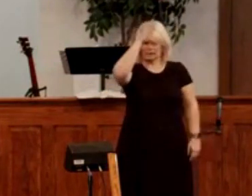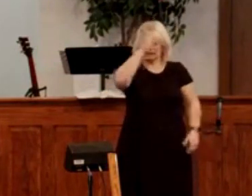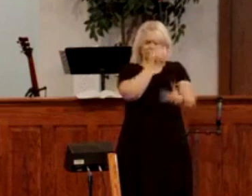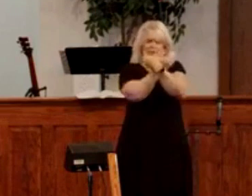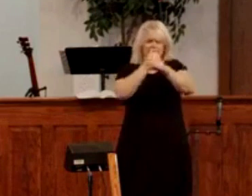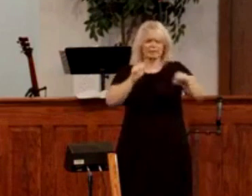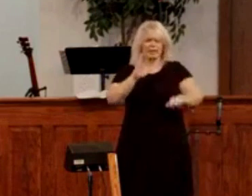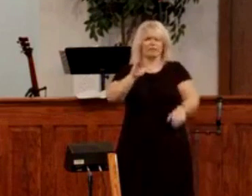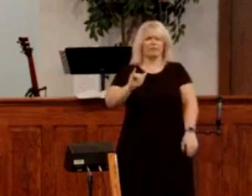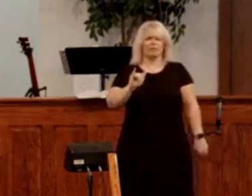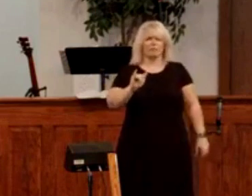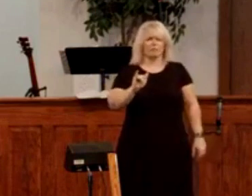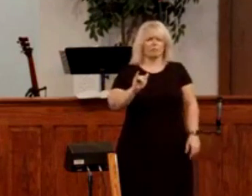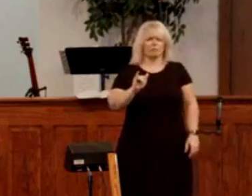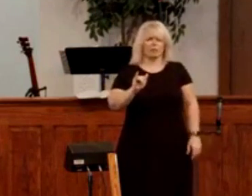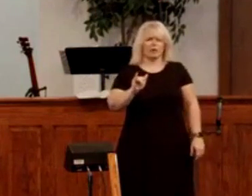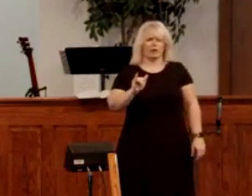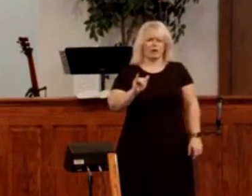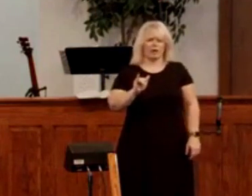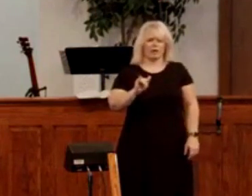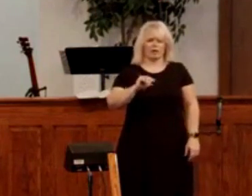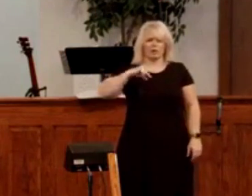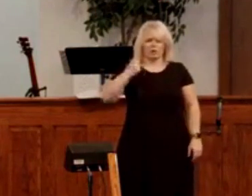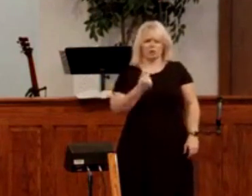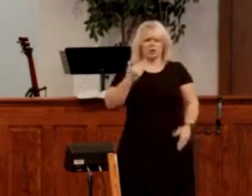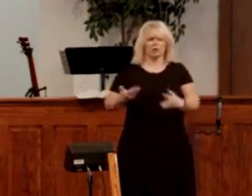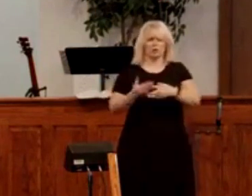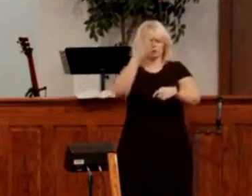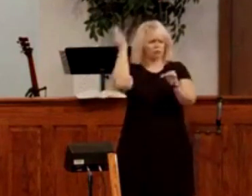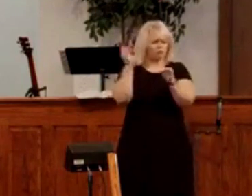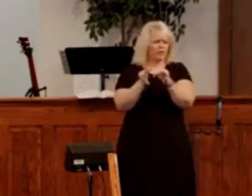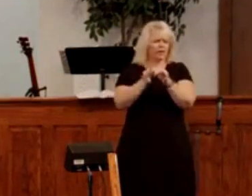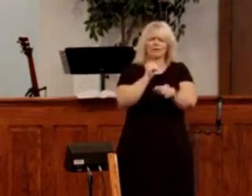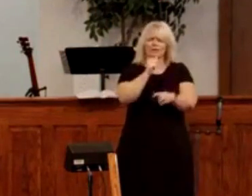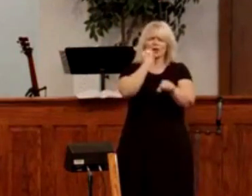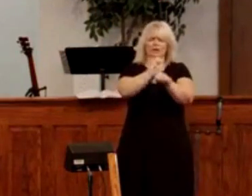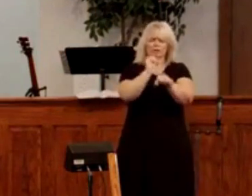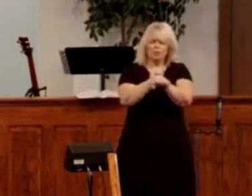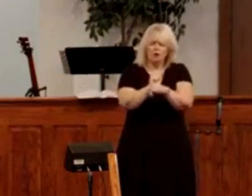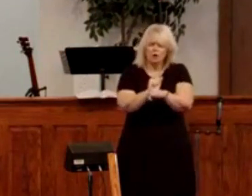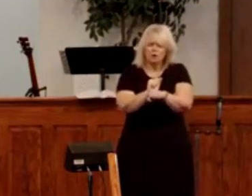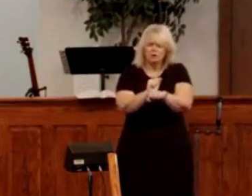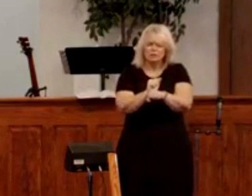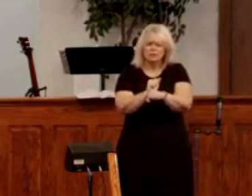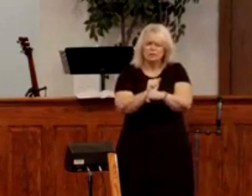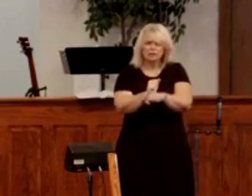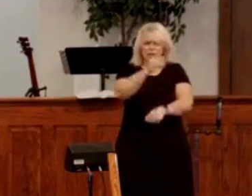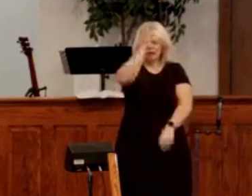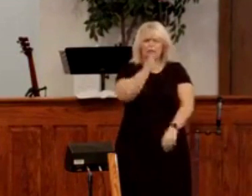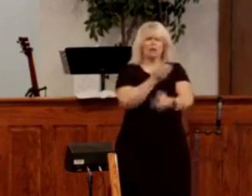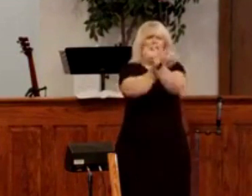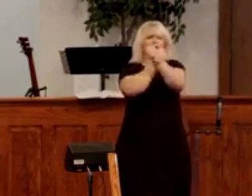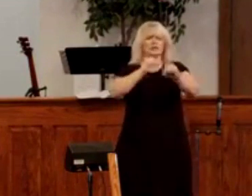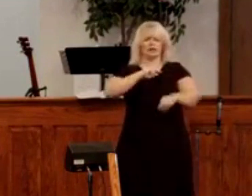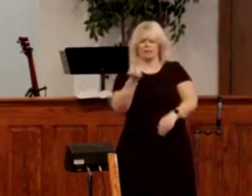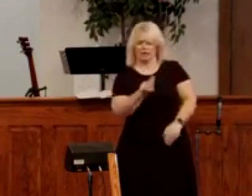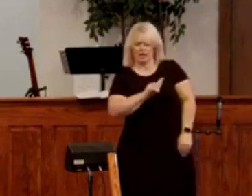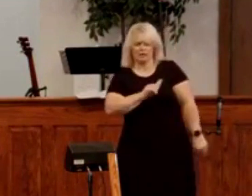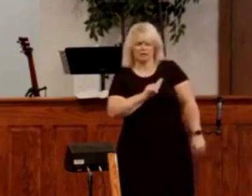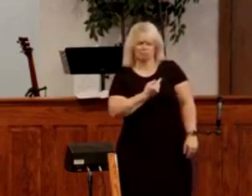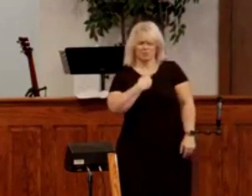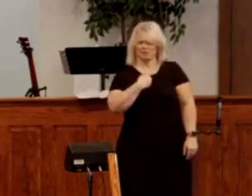not of works, lest any of us should boast. That is humbling. That should remind us, God saved us. I did not save